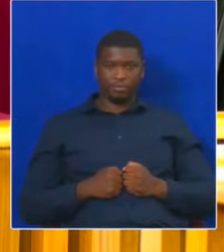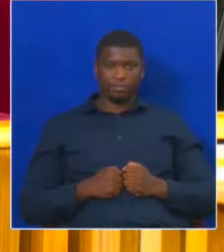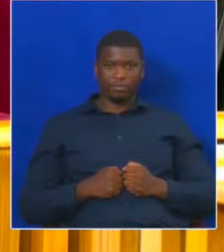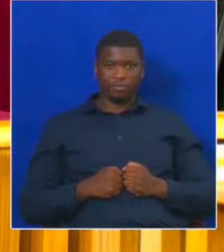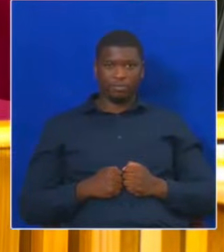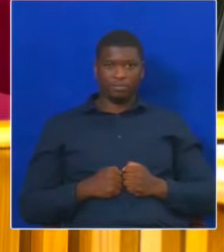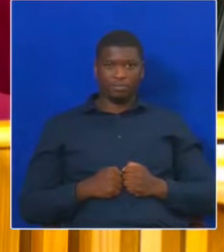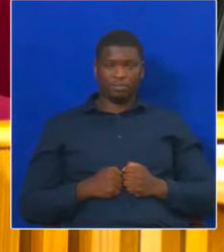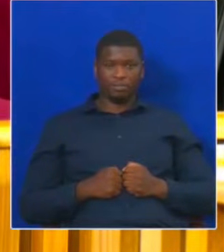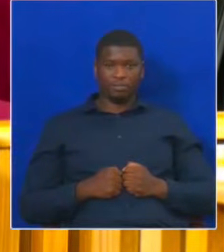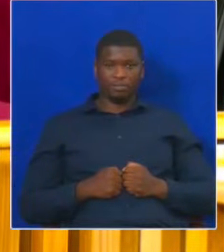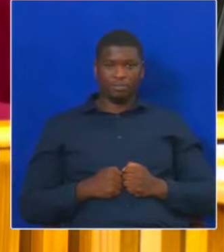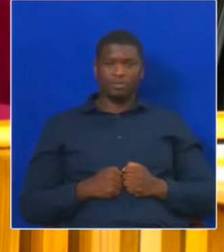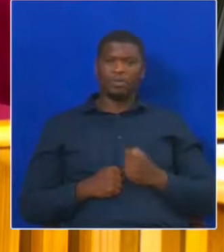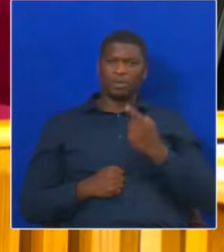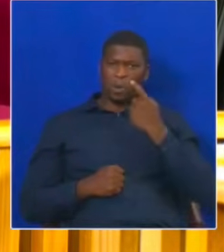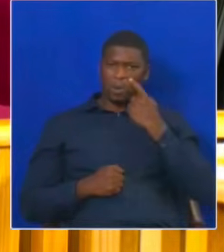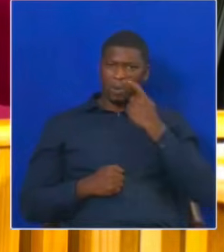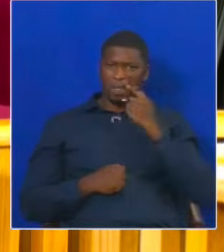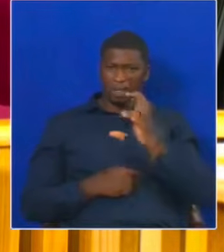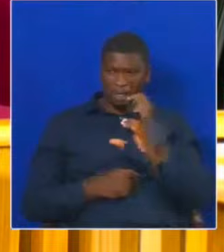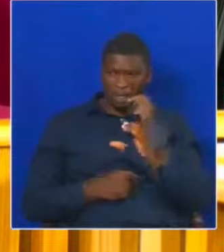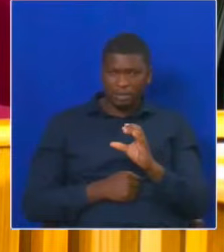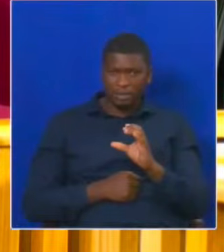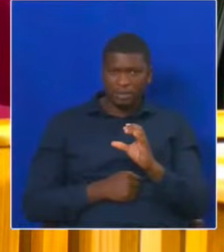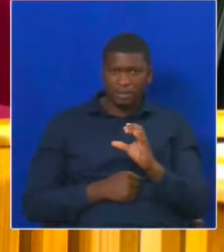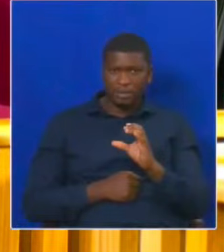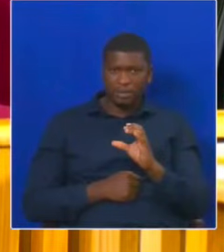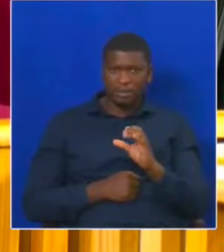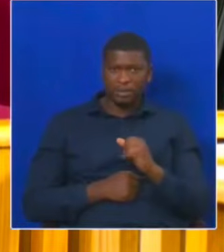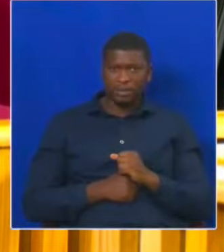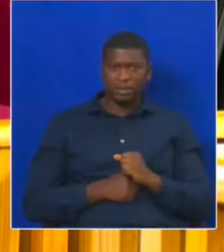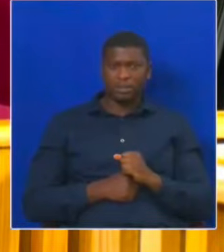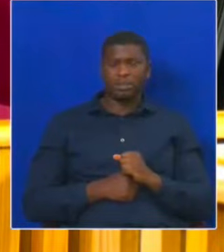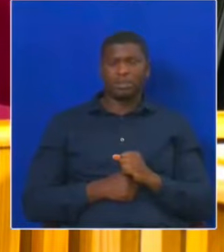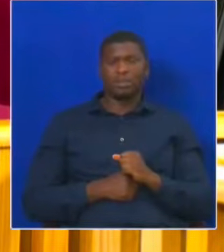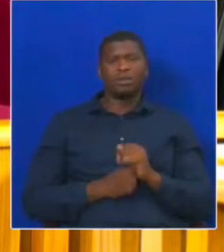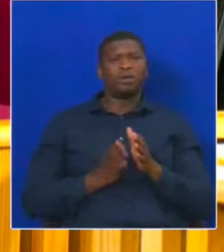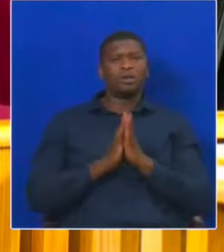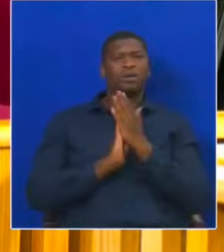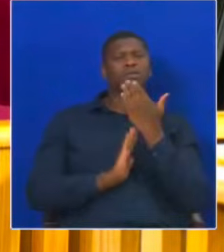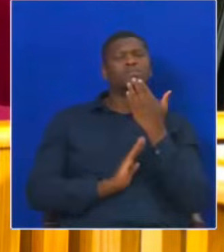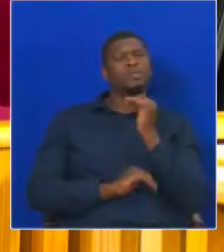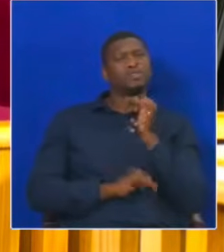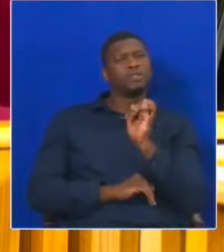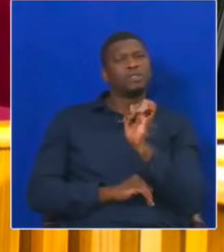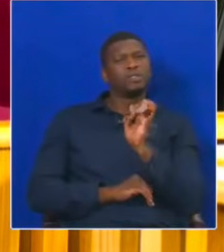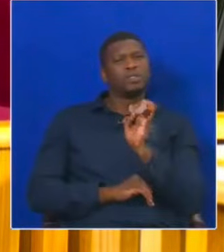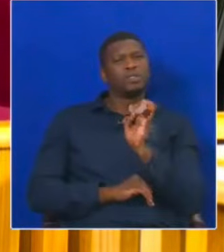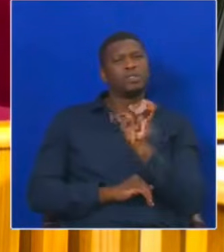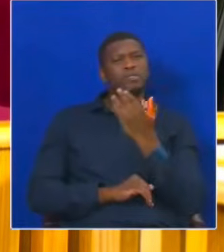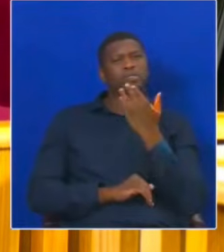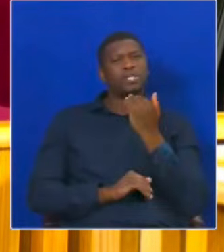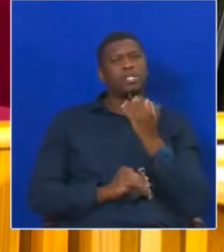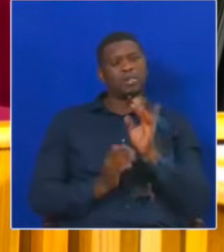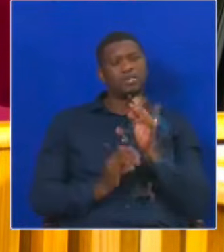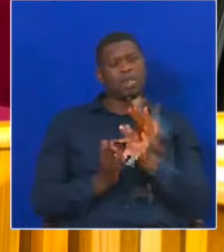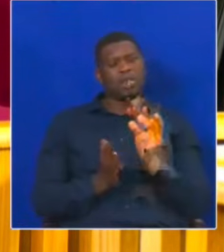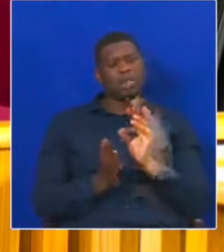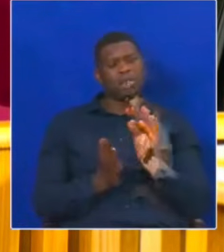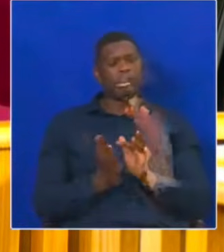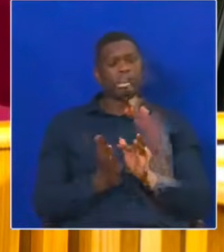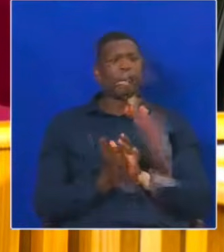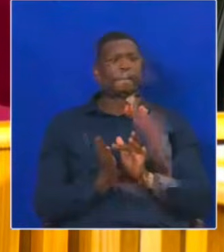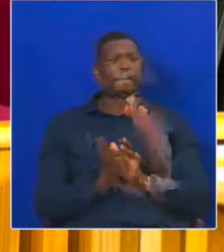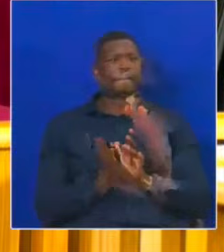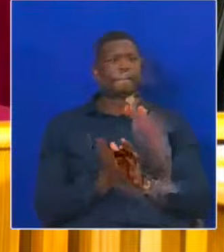Witness C, could I ask you to turn to page